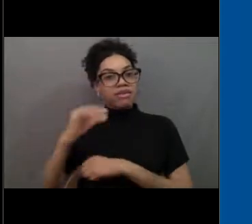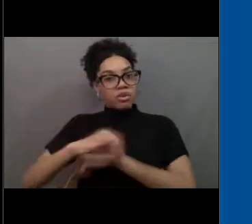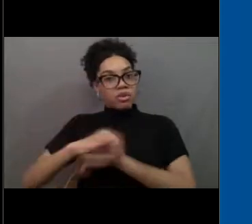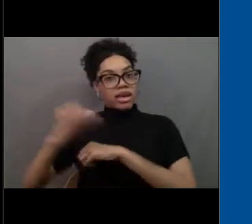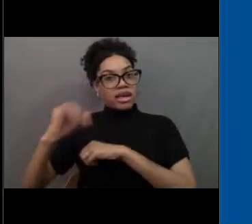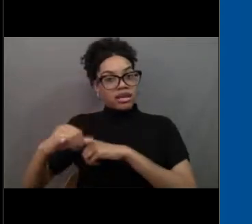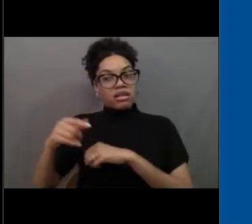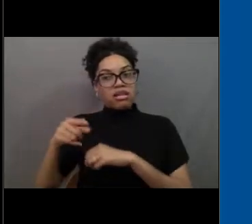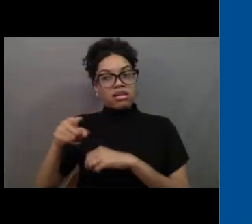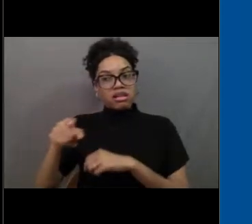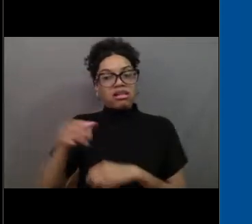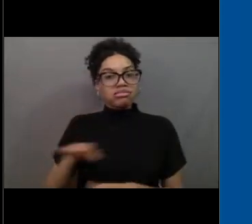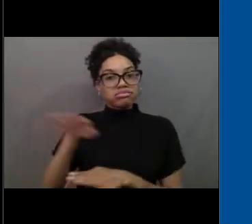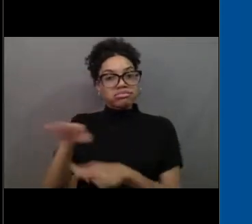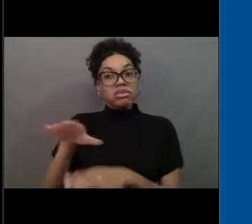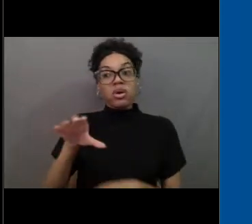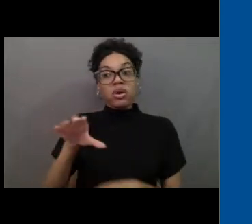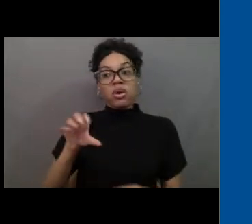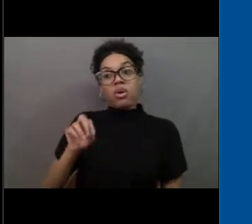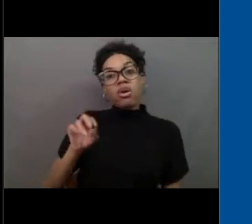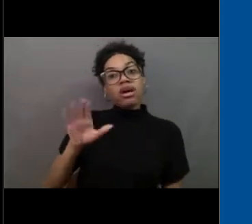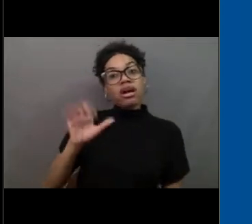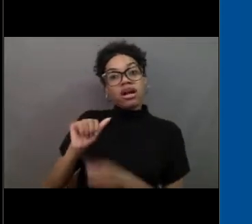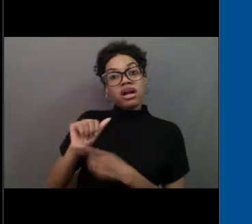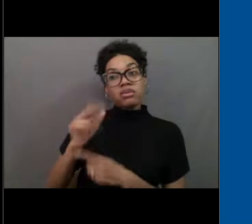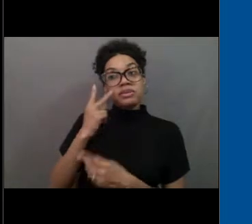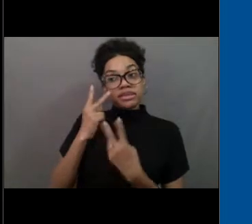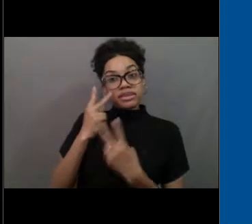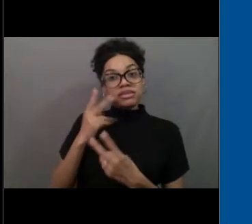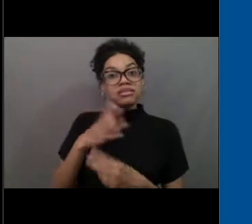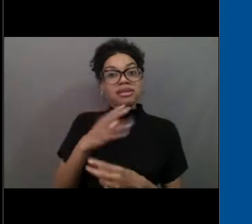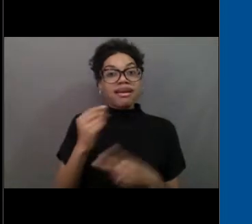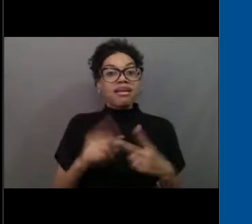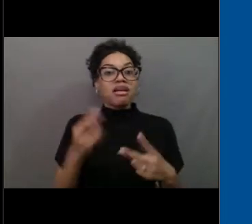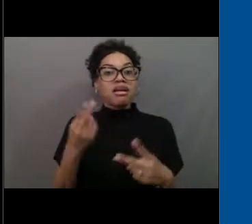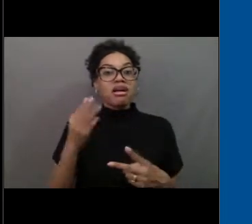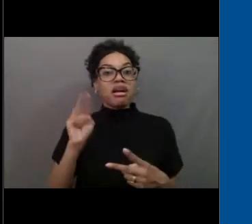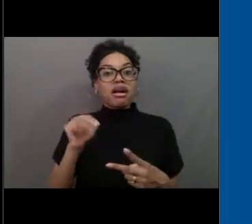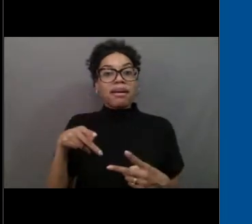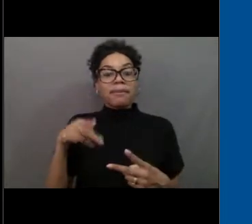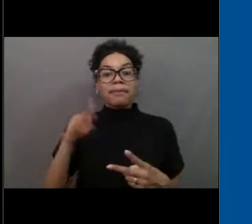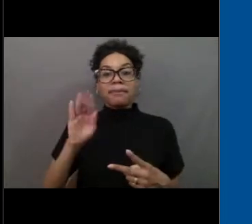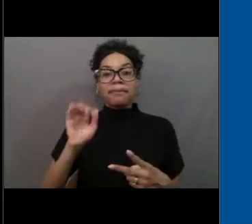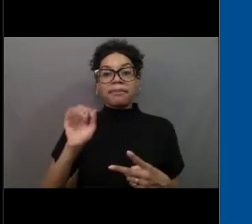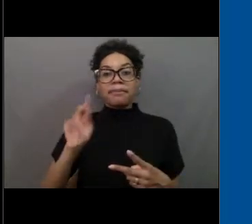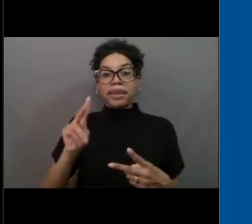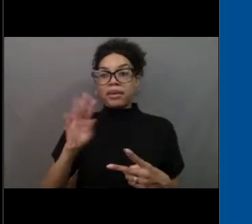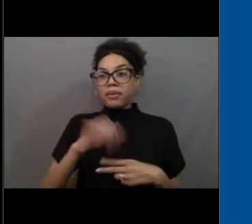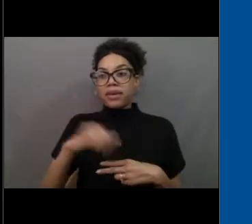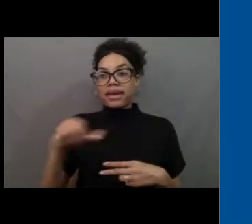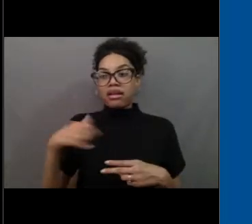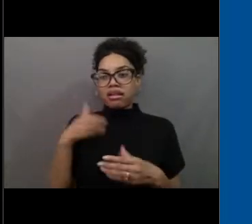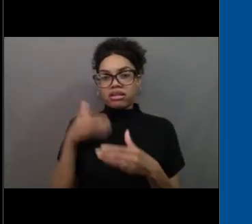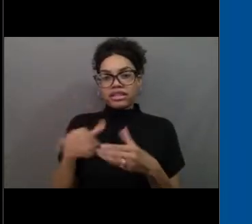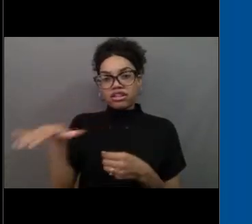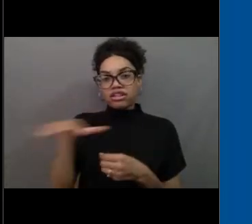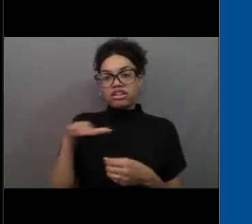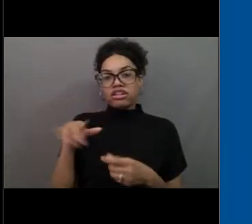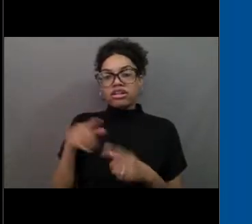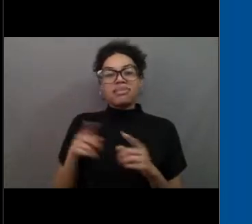from the sanctuary, and there's been recent sighting of a humpback whale out in the Gulf of Mexico. But we, miles away